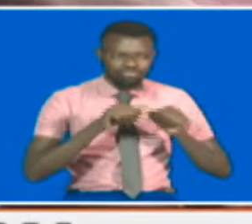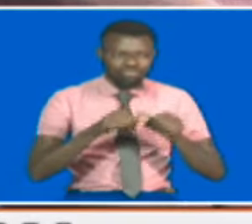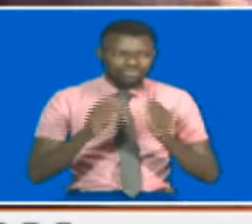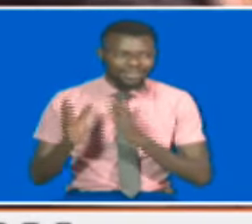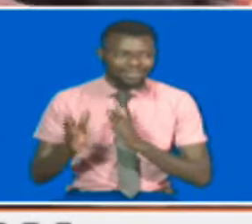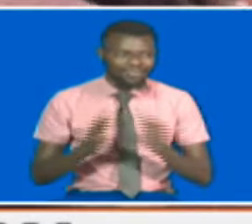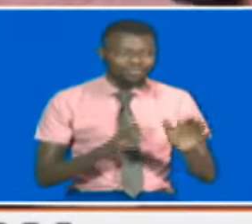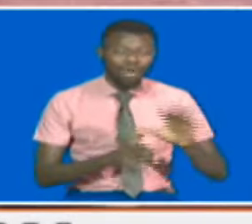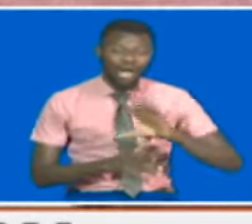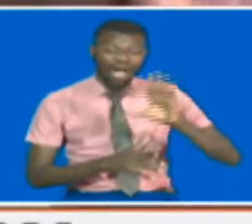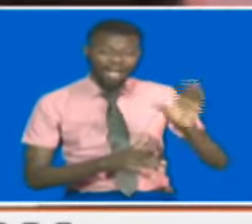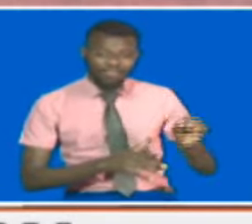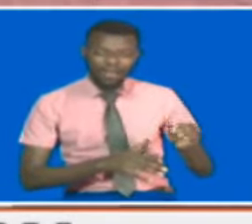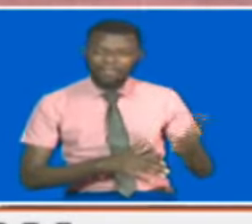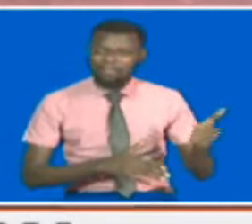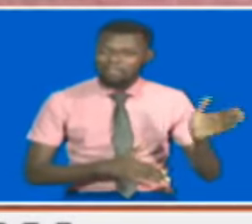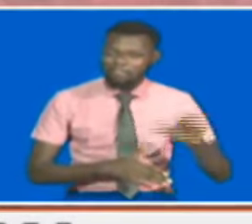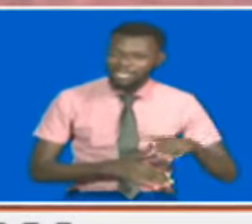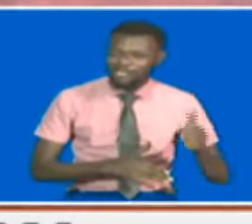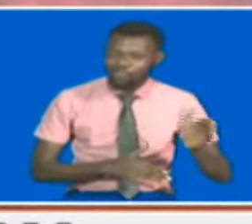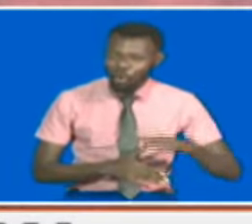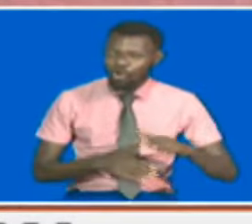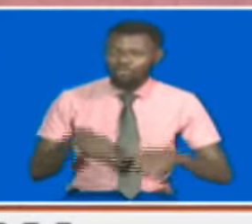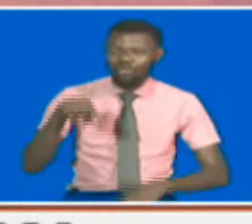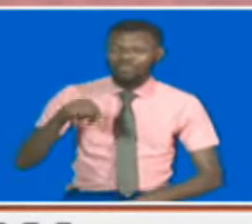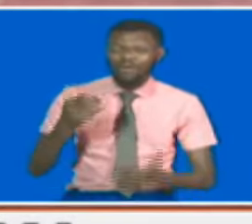Afro basketball qualifiers in Tunis.